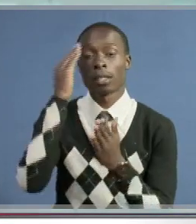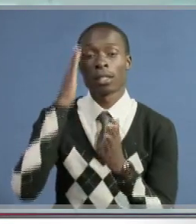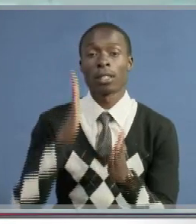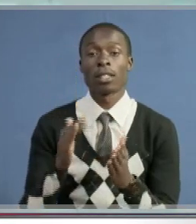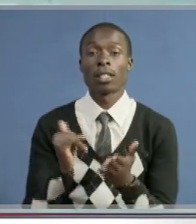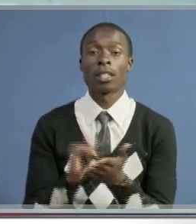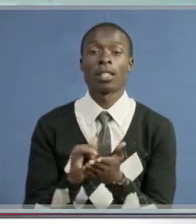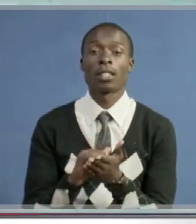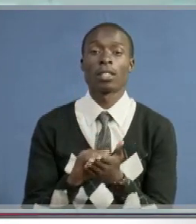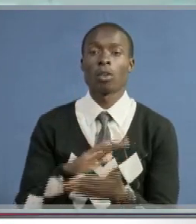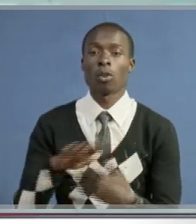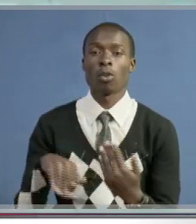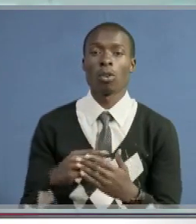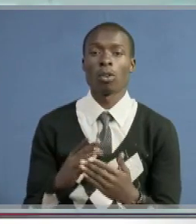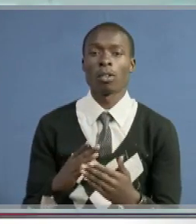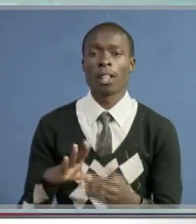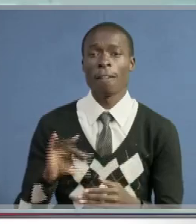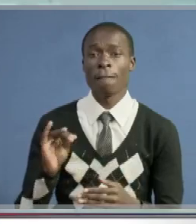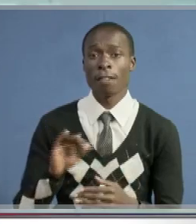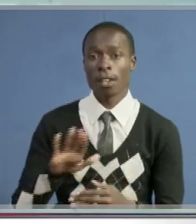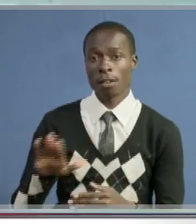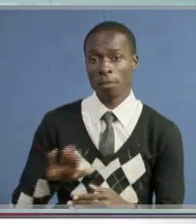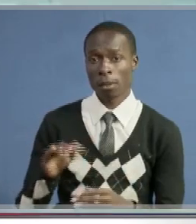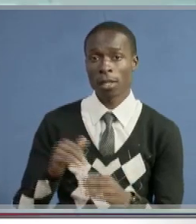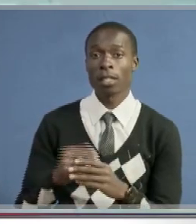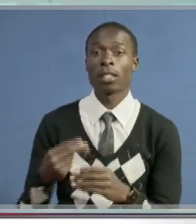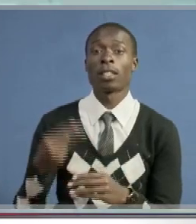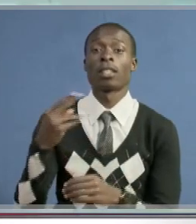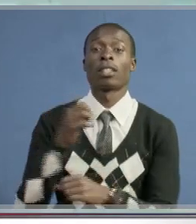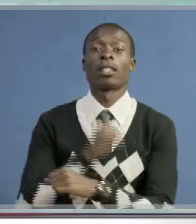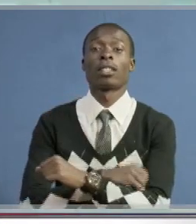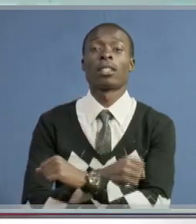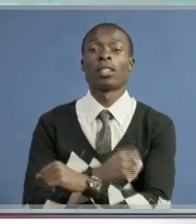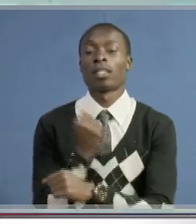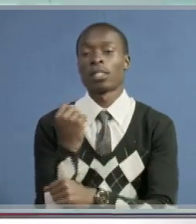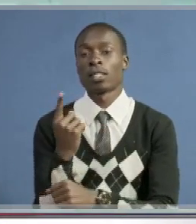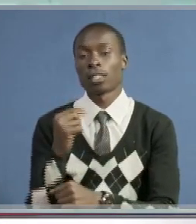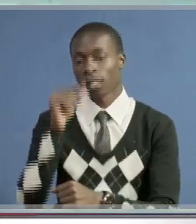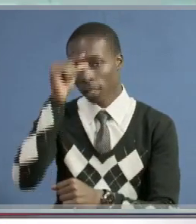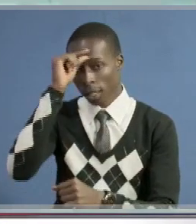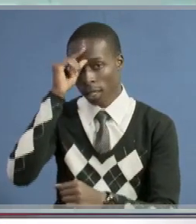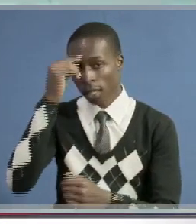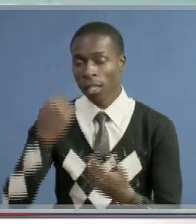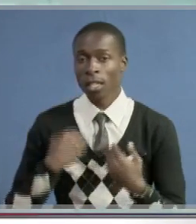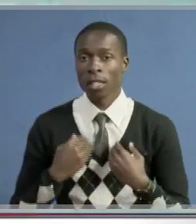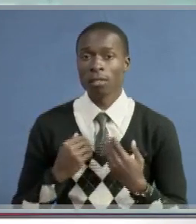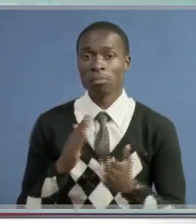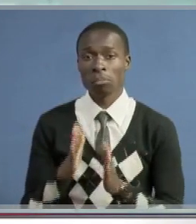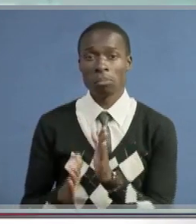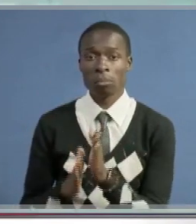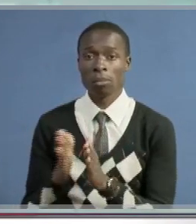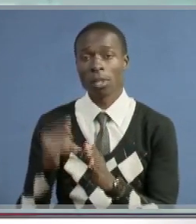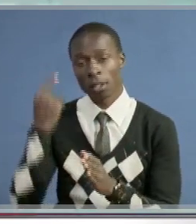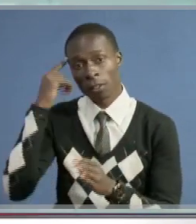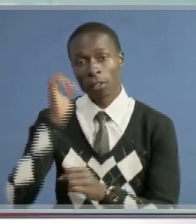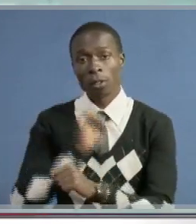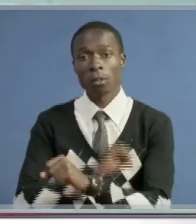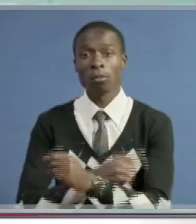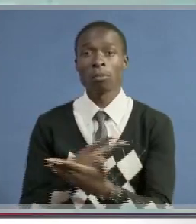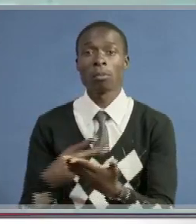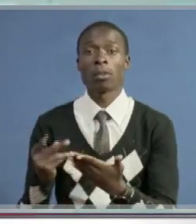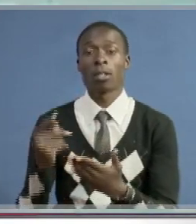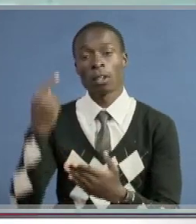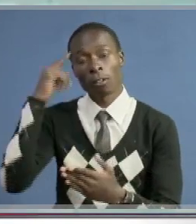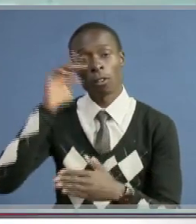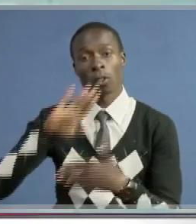that they will all get admission to secondary school, saying the government has already made arrangement of school fees for